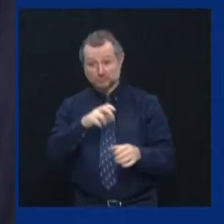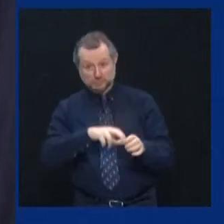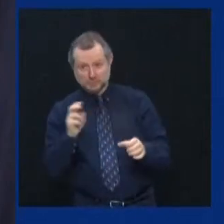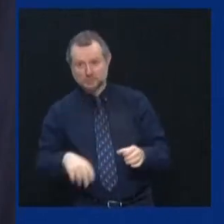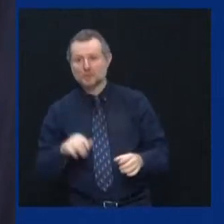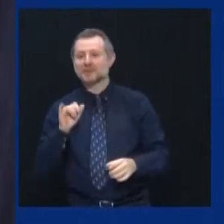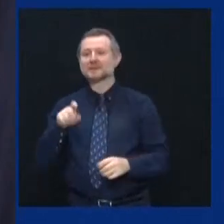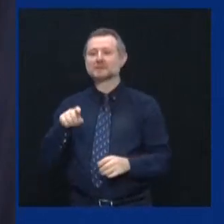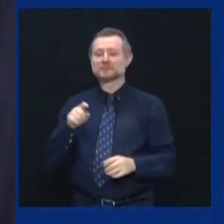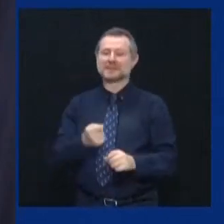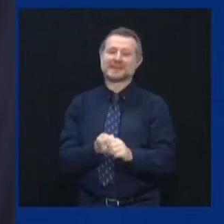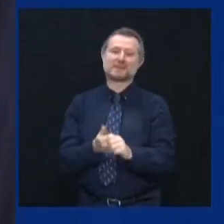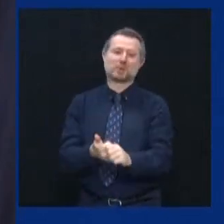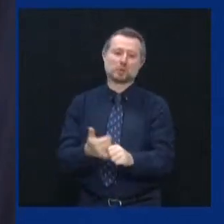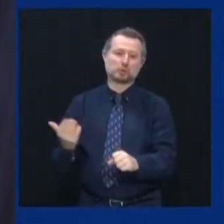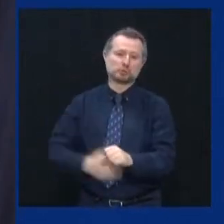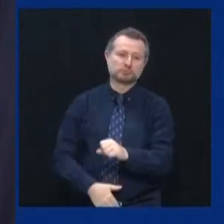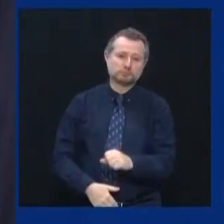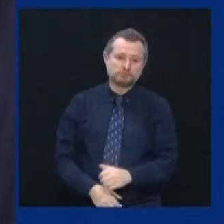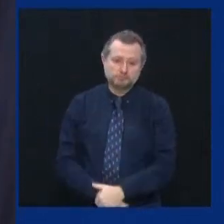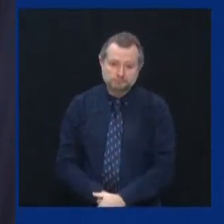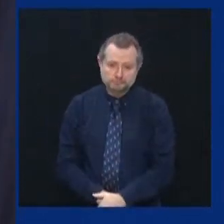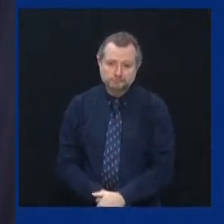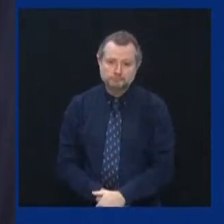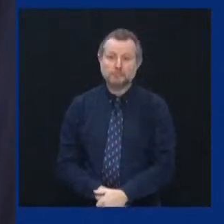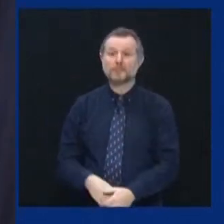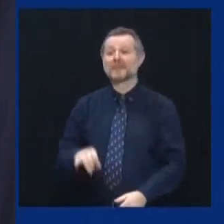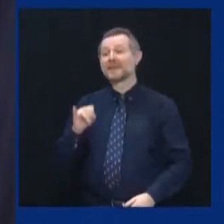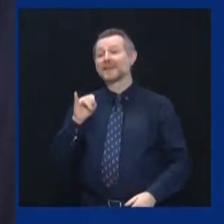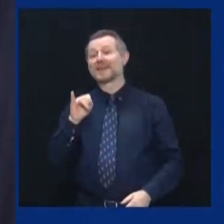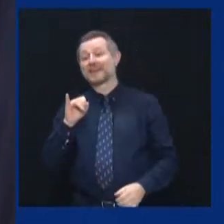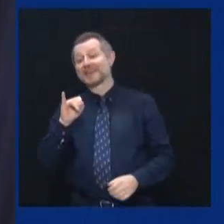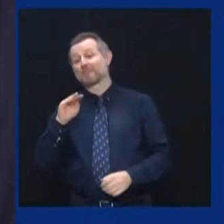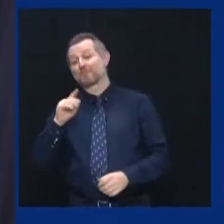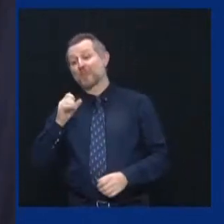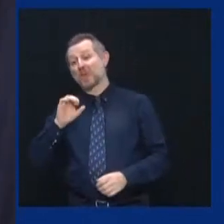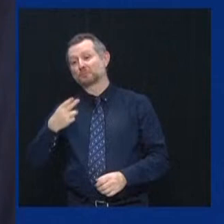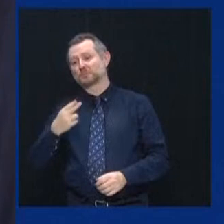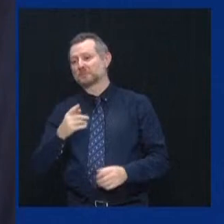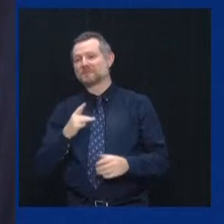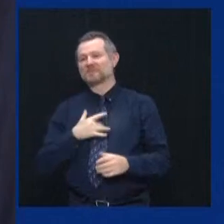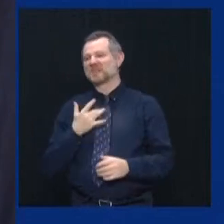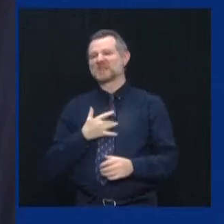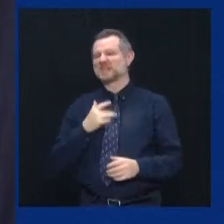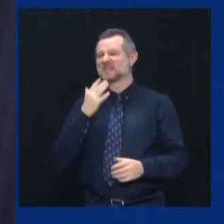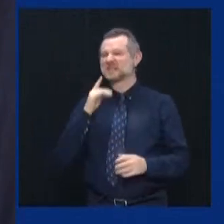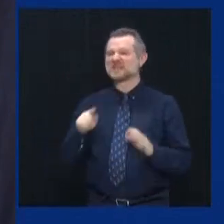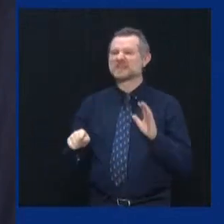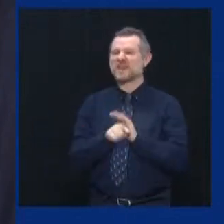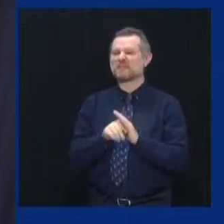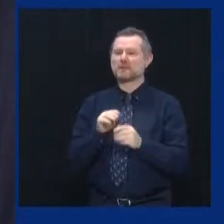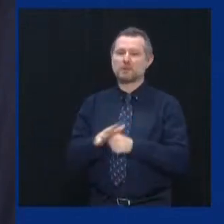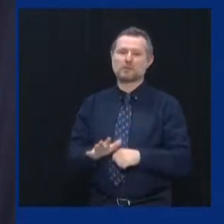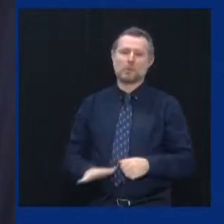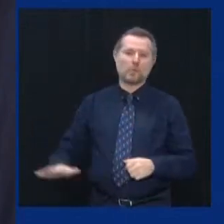impeached. I believe impeachment will be bad for the country. So I believe he should